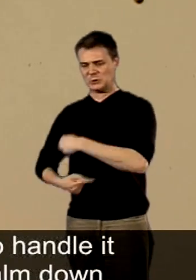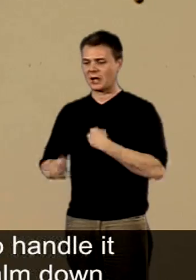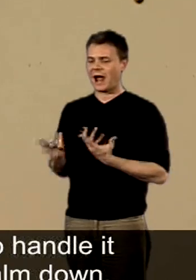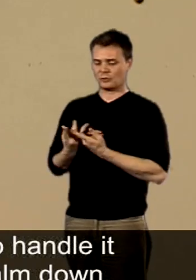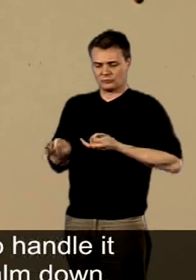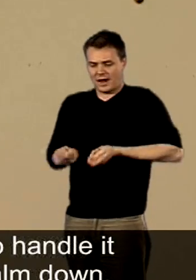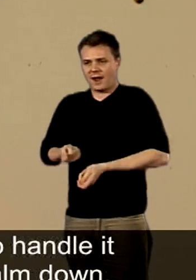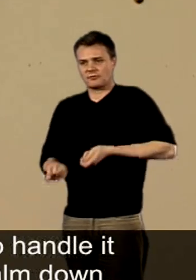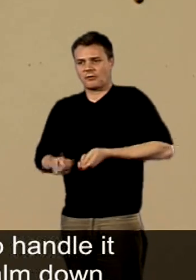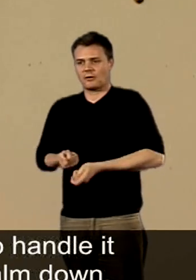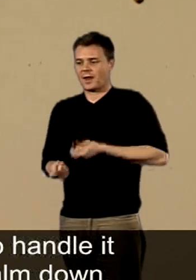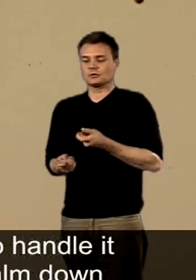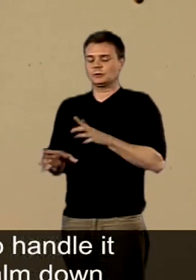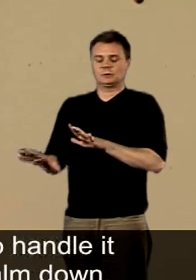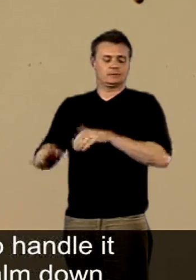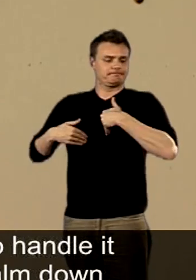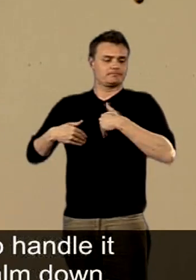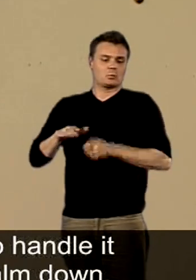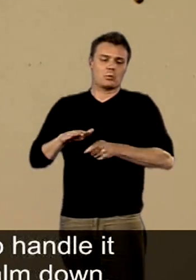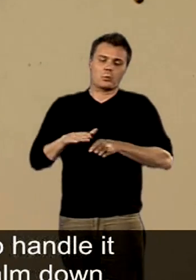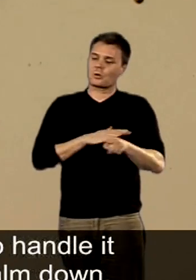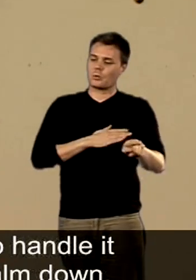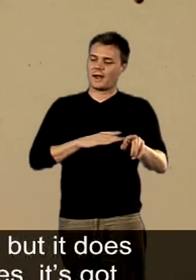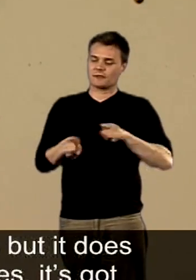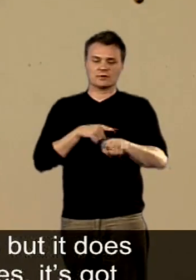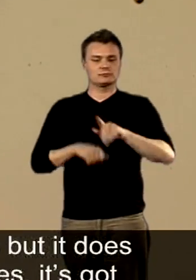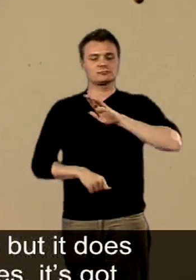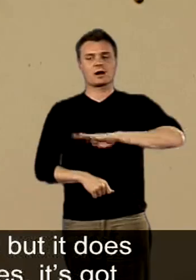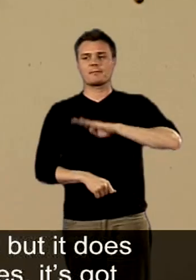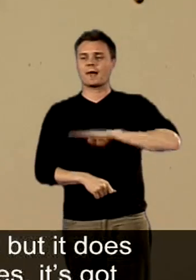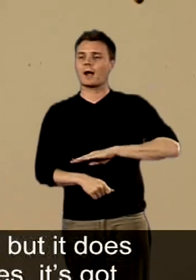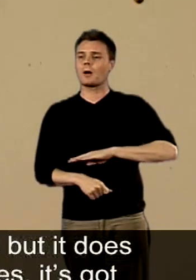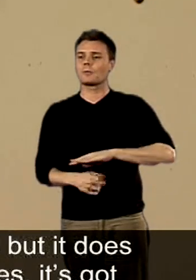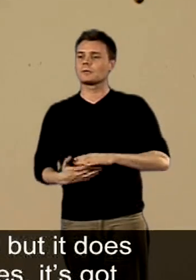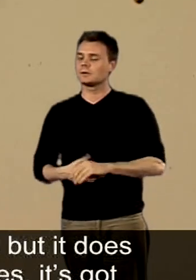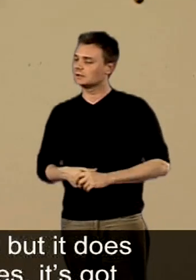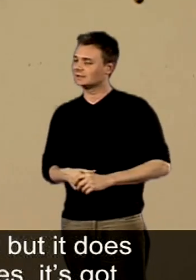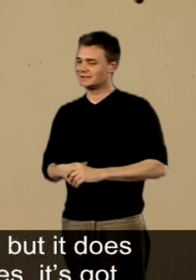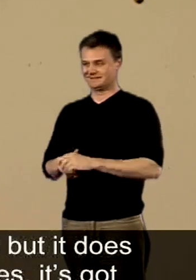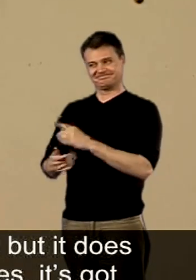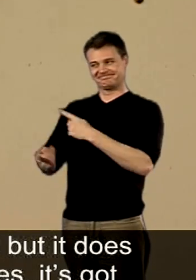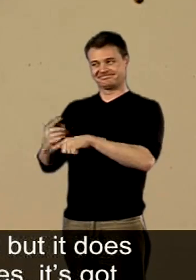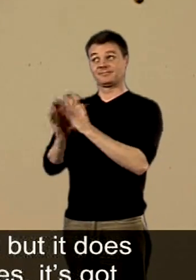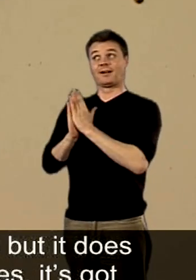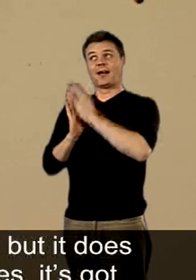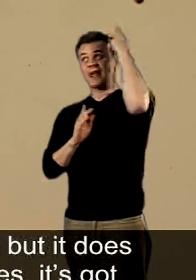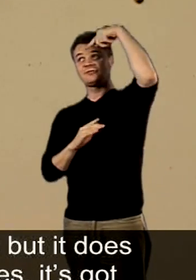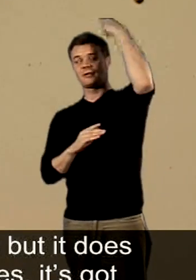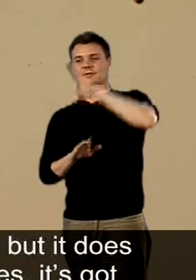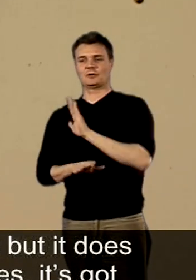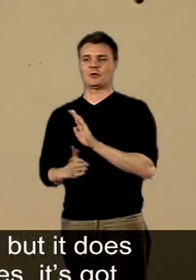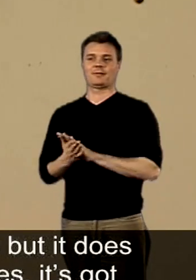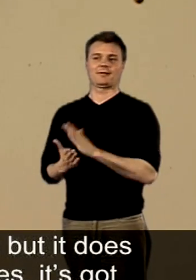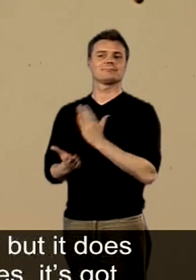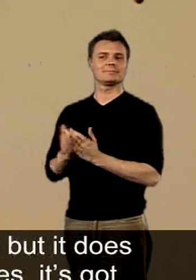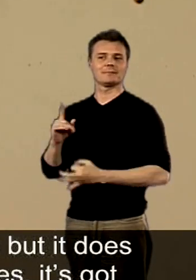to handle it and how to sort of walk away and try to calm down. And it does, I mean, they certainly aren't angels, but it does improve and they do